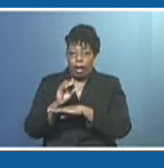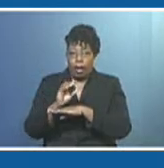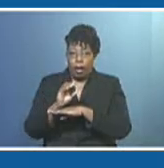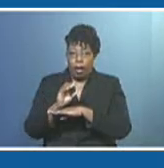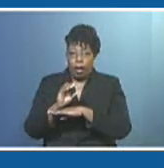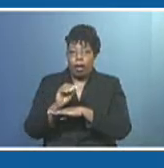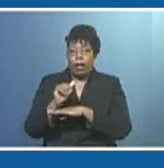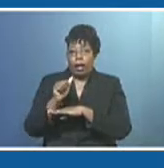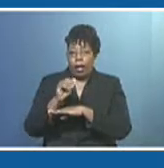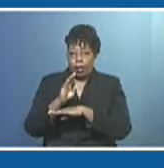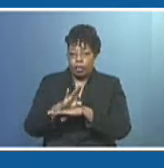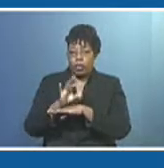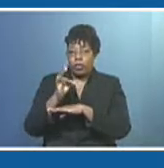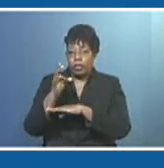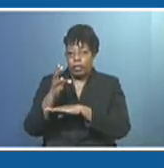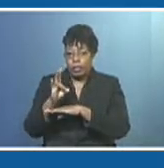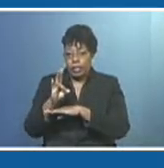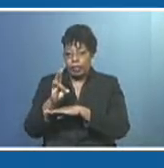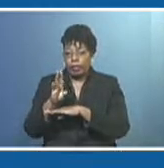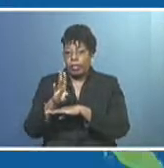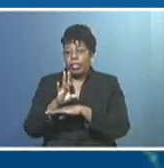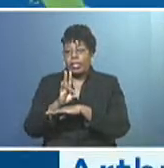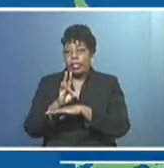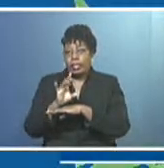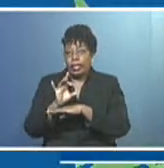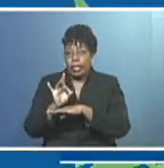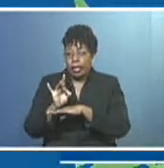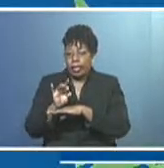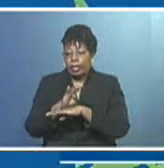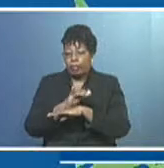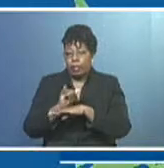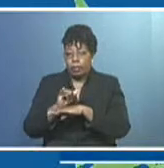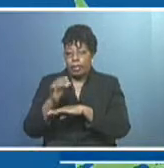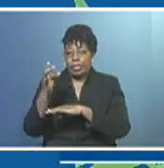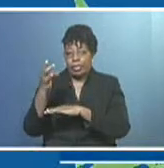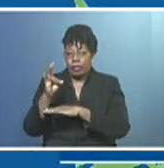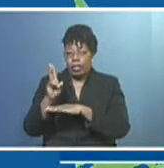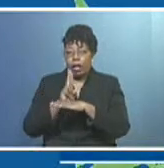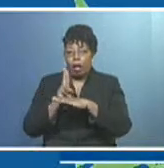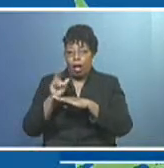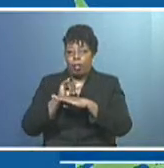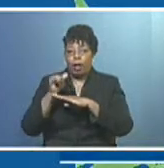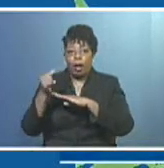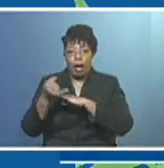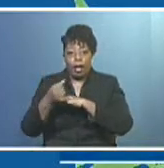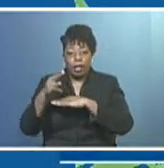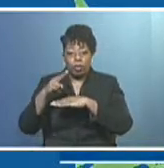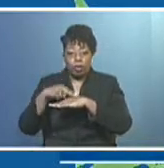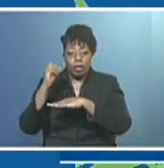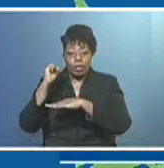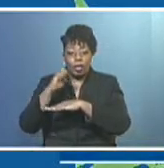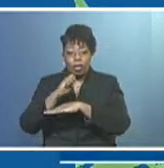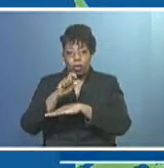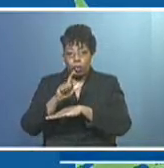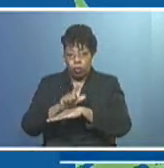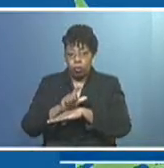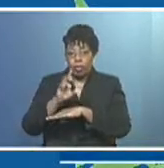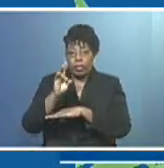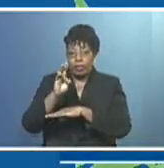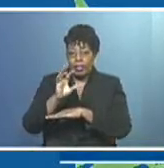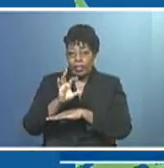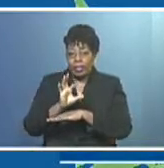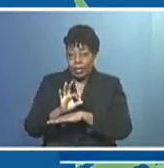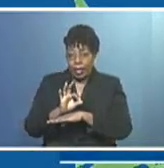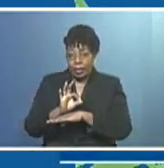77 degrees. 78 in the Berry Islands and Alistown, Bimini. 77 in Harbor Island. Roxana, Eleuthera, 79 degrees. Black